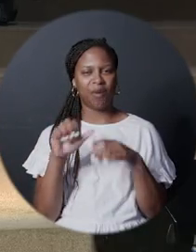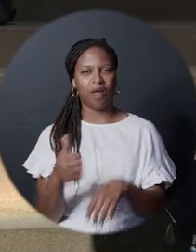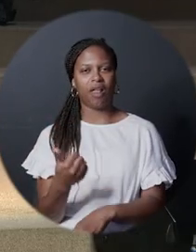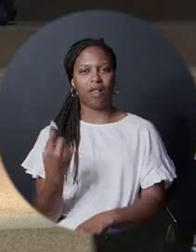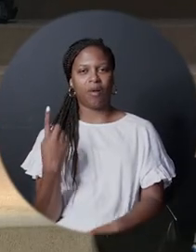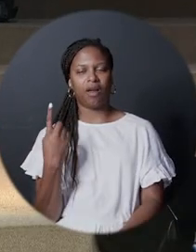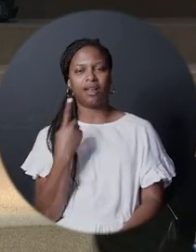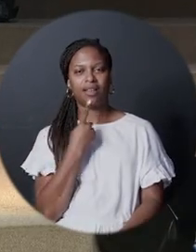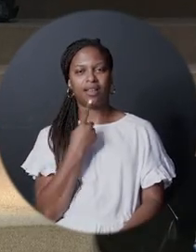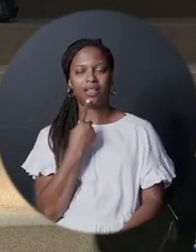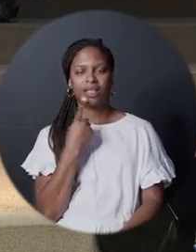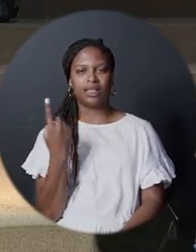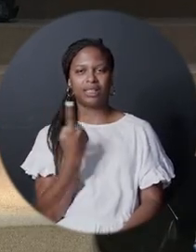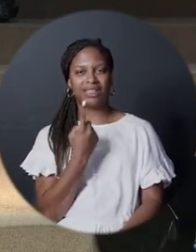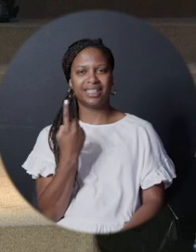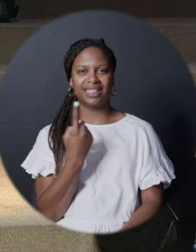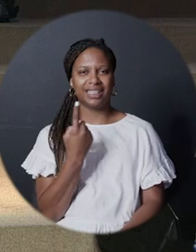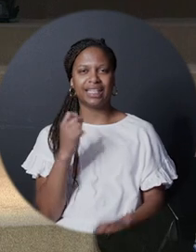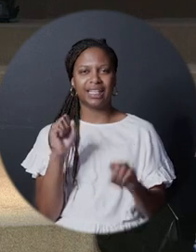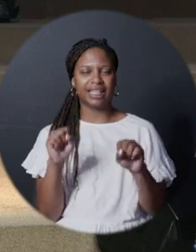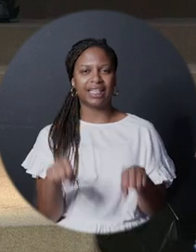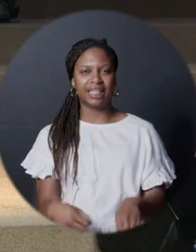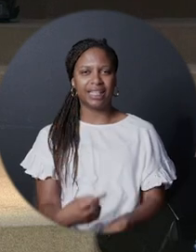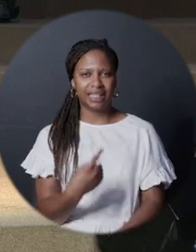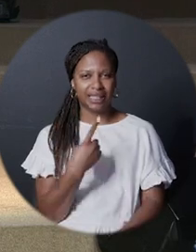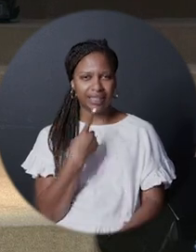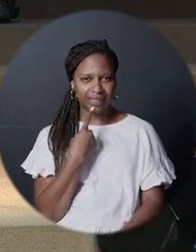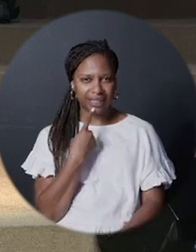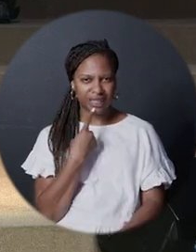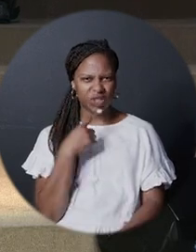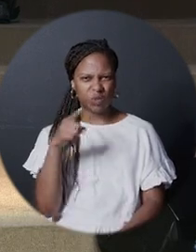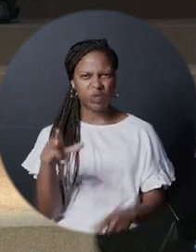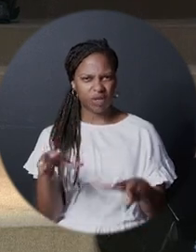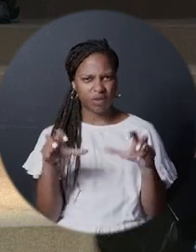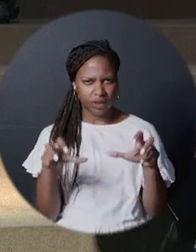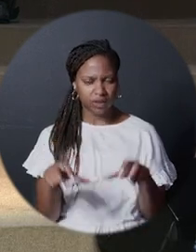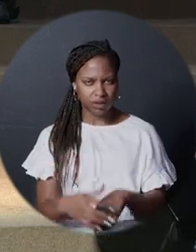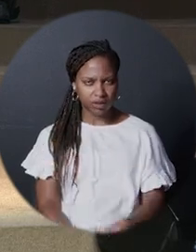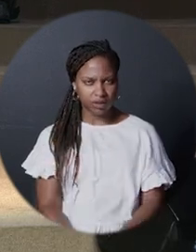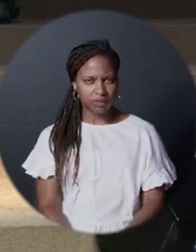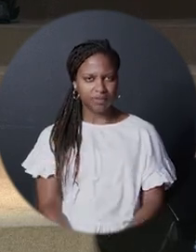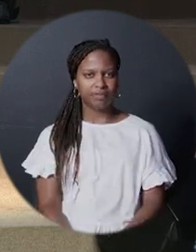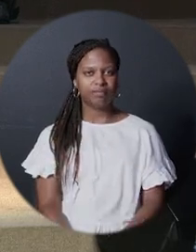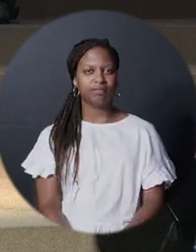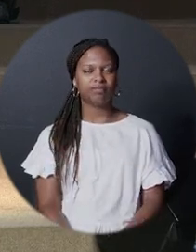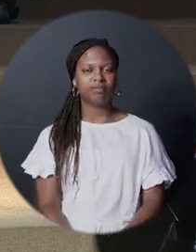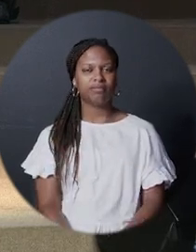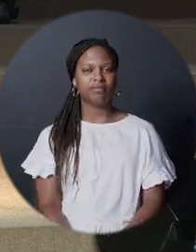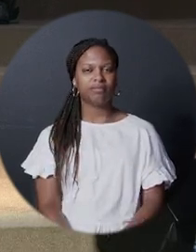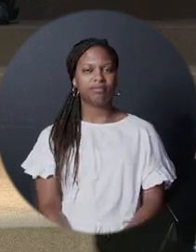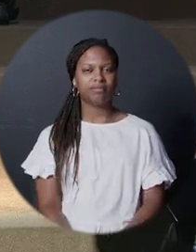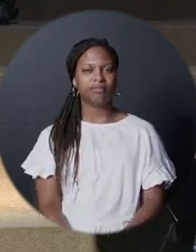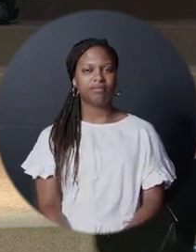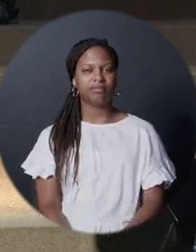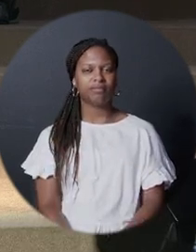ball. What was the other one that you said? Somebody said, Kay, you said, you're selfish.